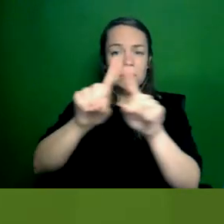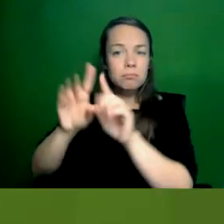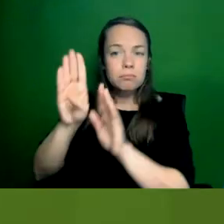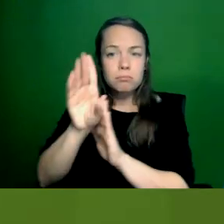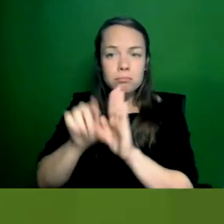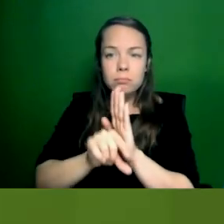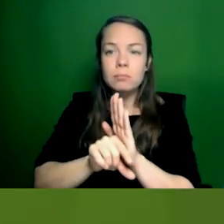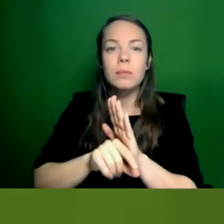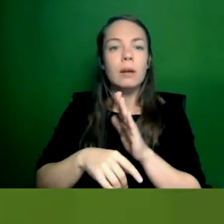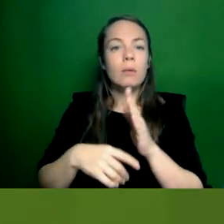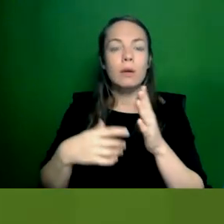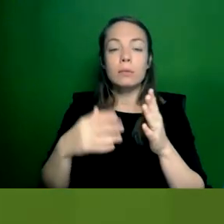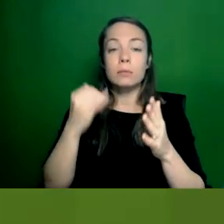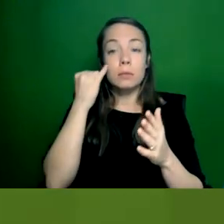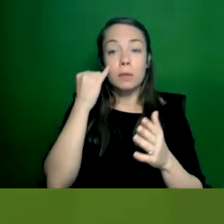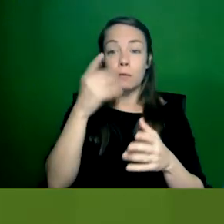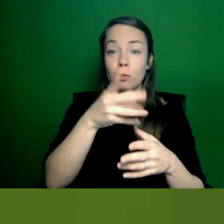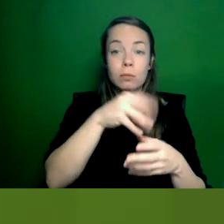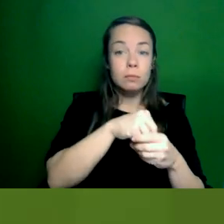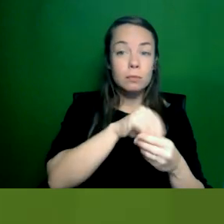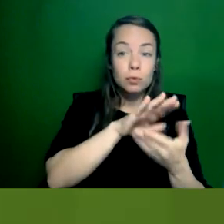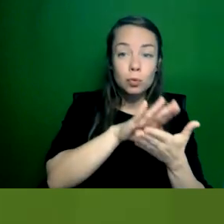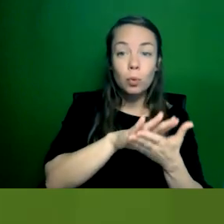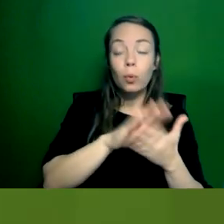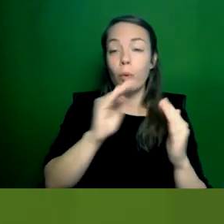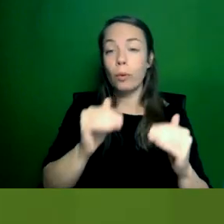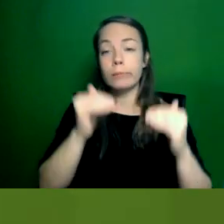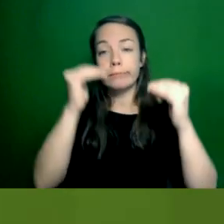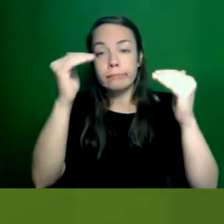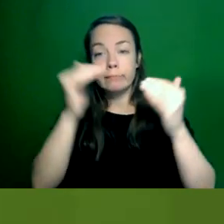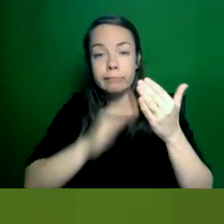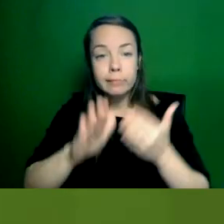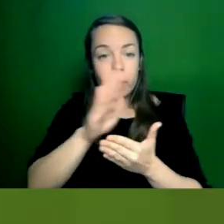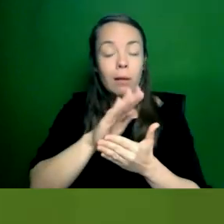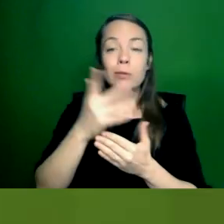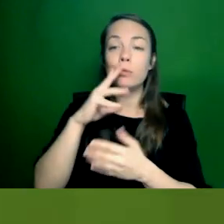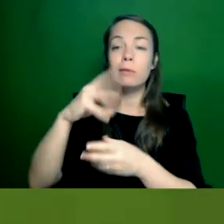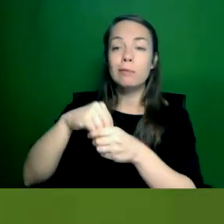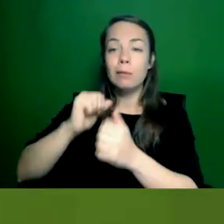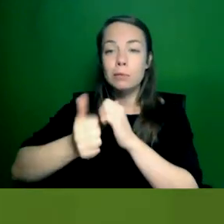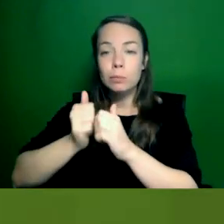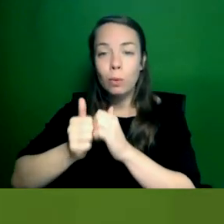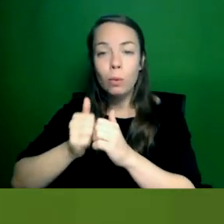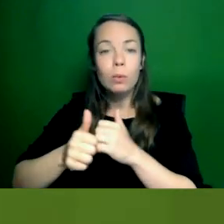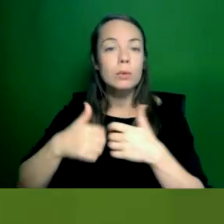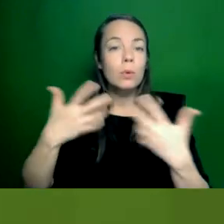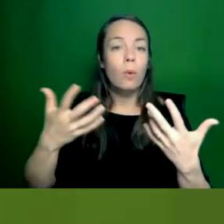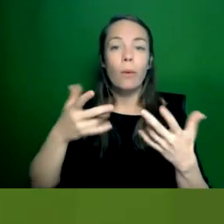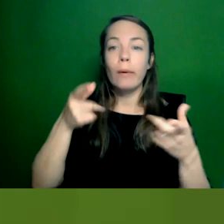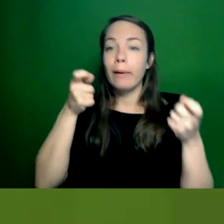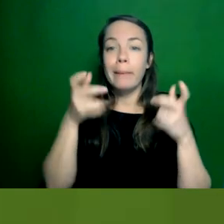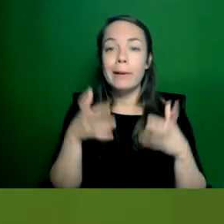are in schools, higher ed, athletics and sports, if you work, you know, you're a manager at